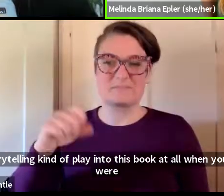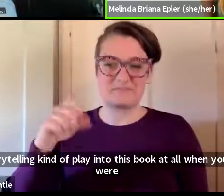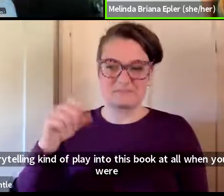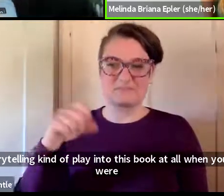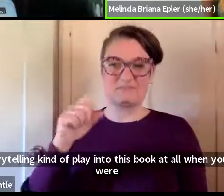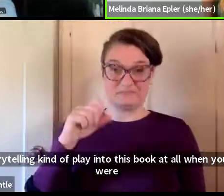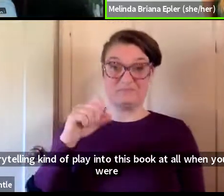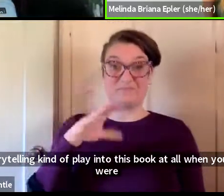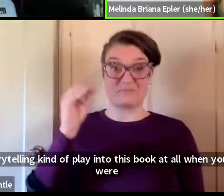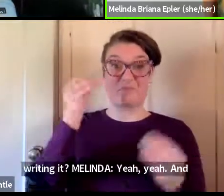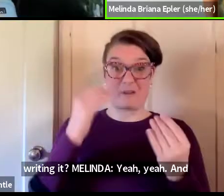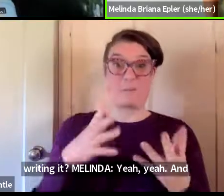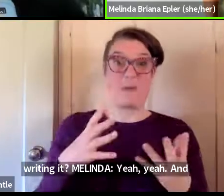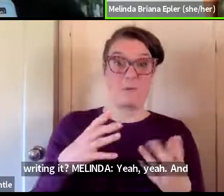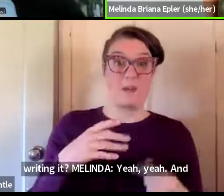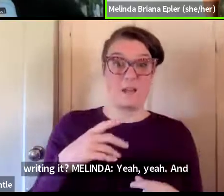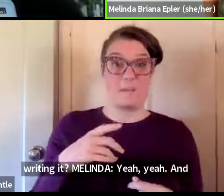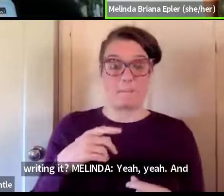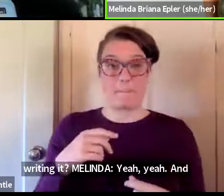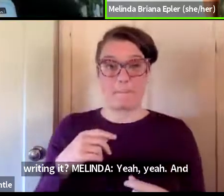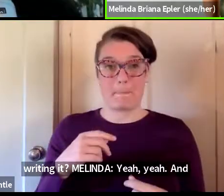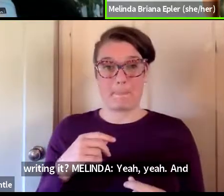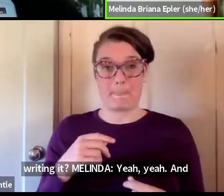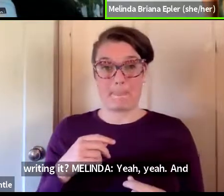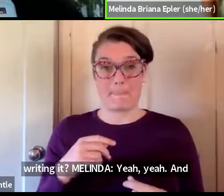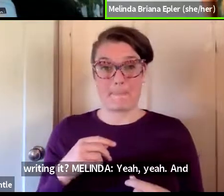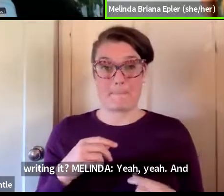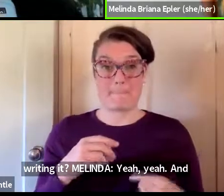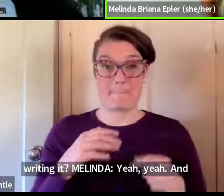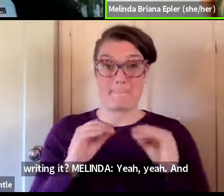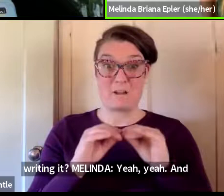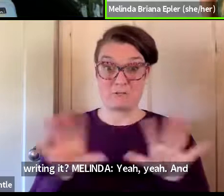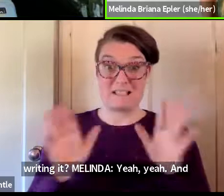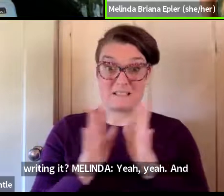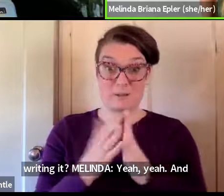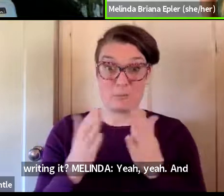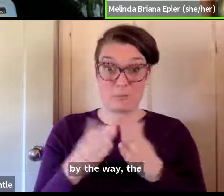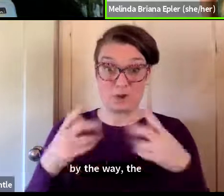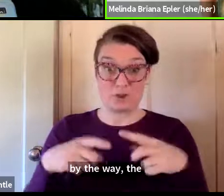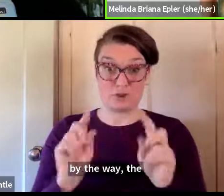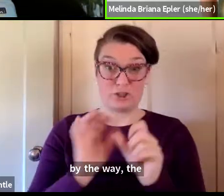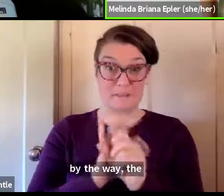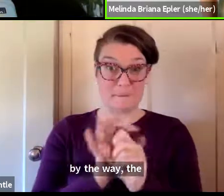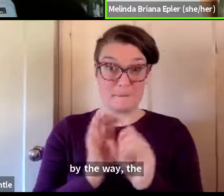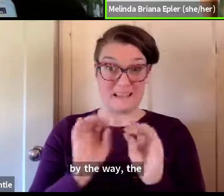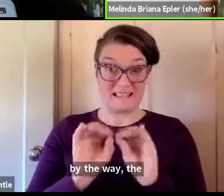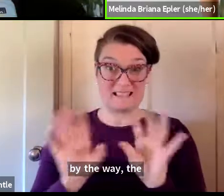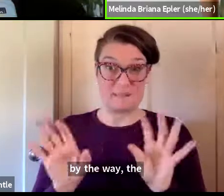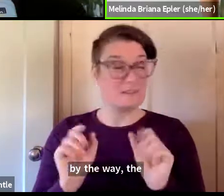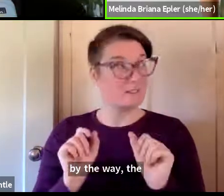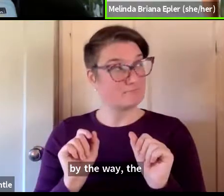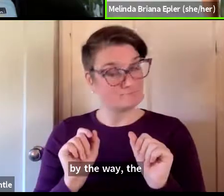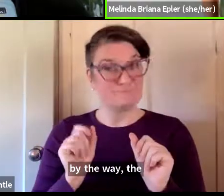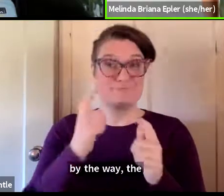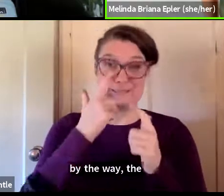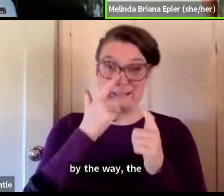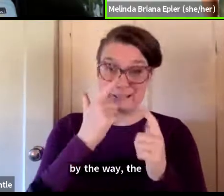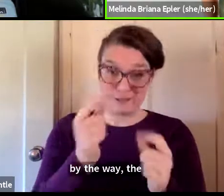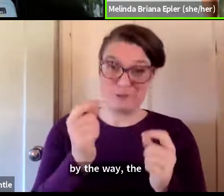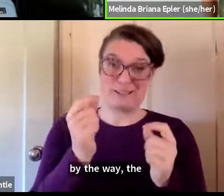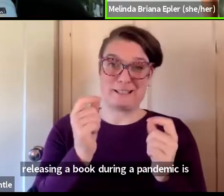And by the way, that is the releasing a book during the pandemic is an interesting road,